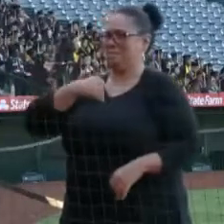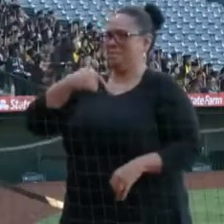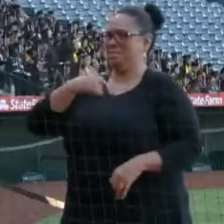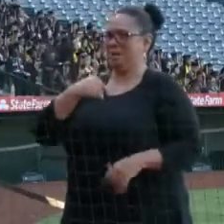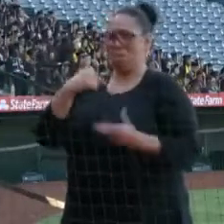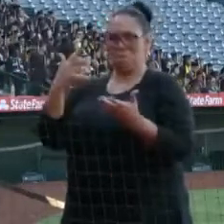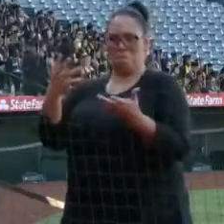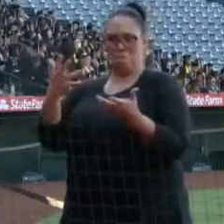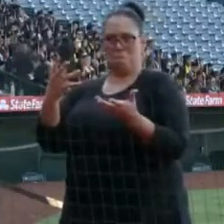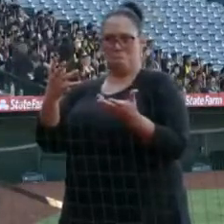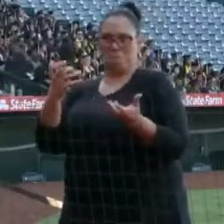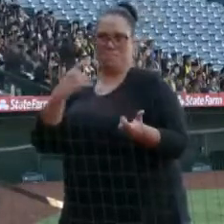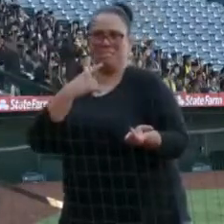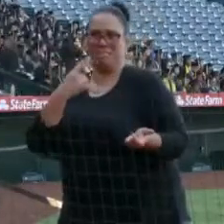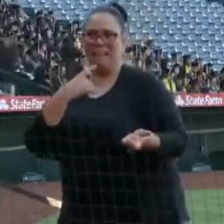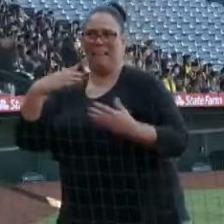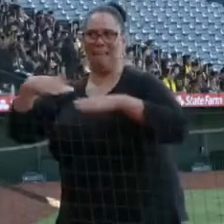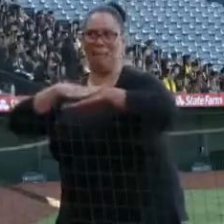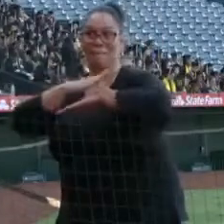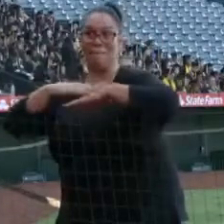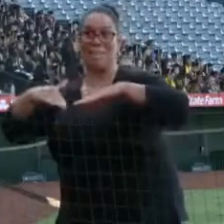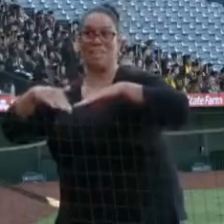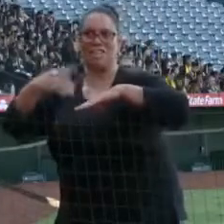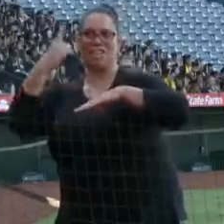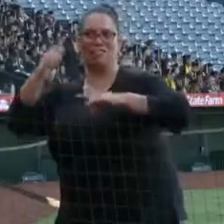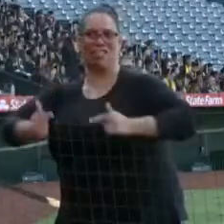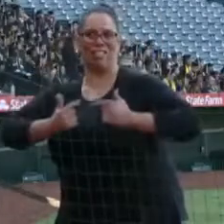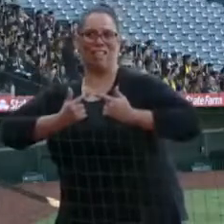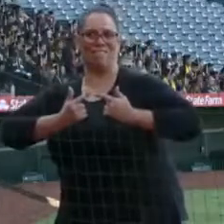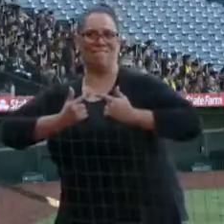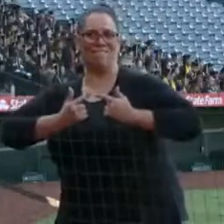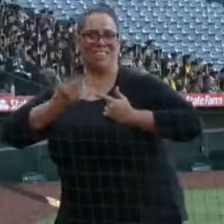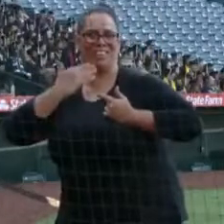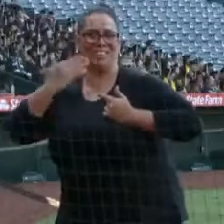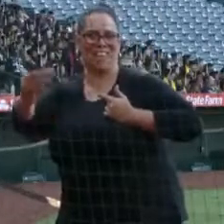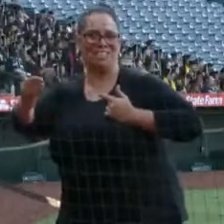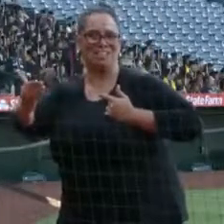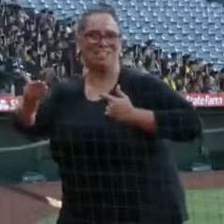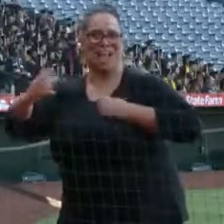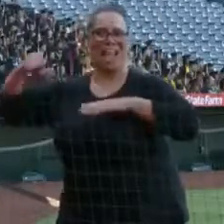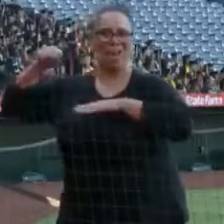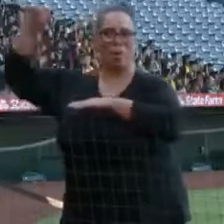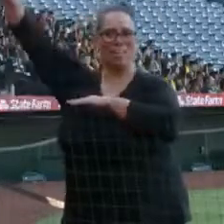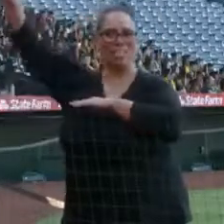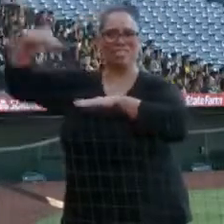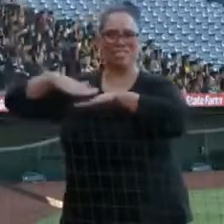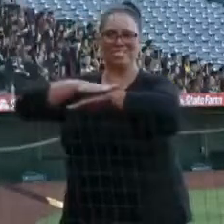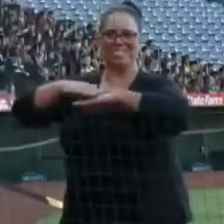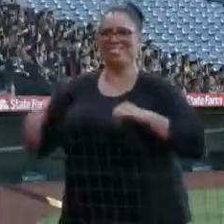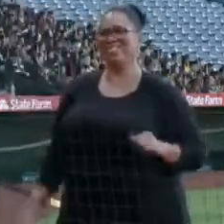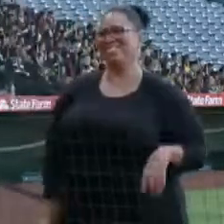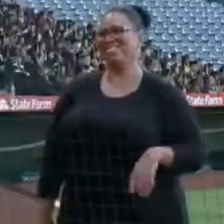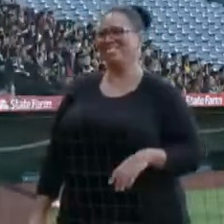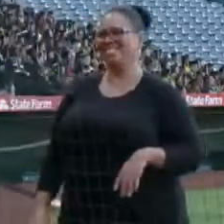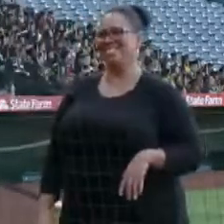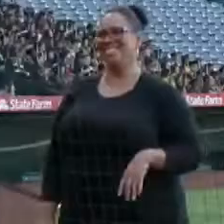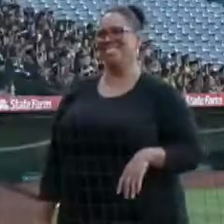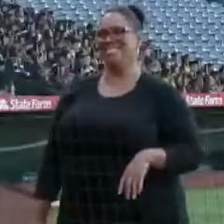like to say, the Beach is for life. Thank you, and go Beach.